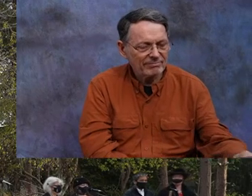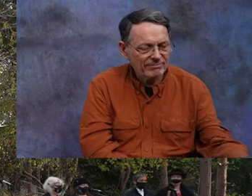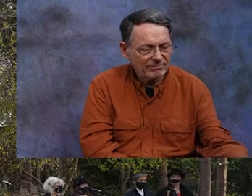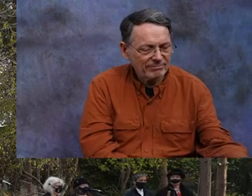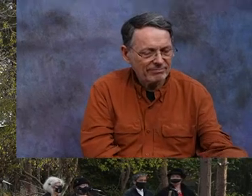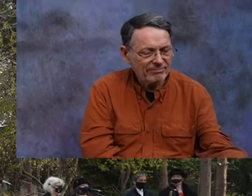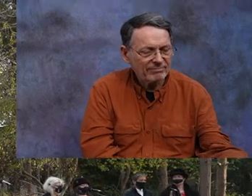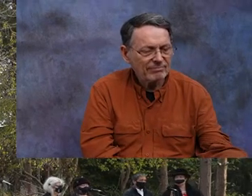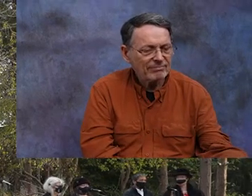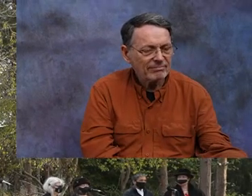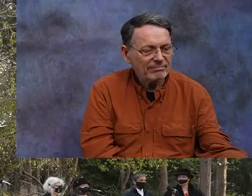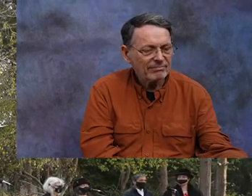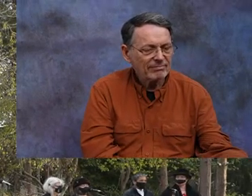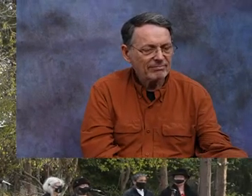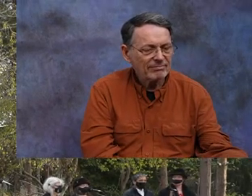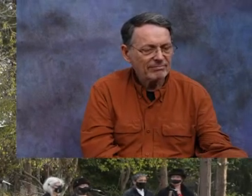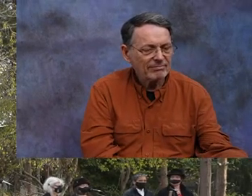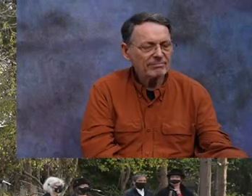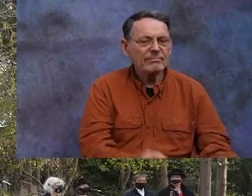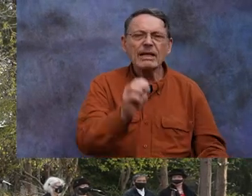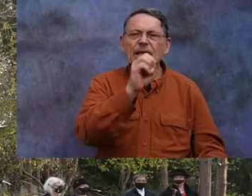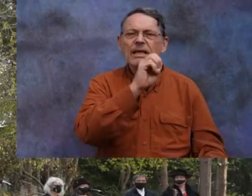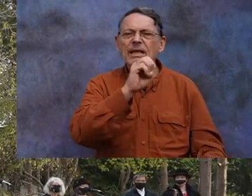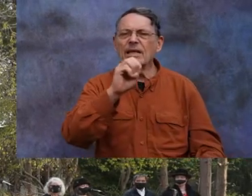East, soft